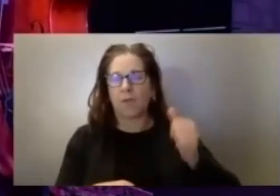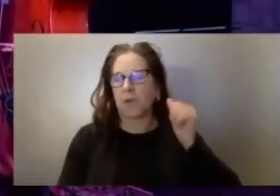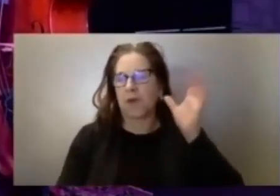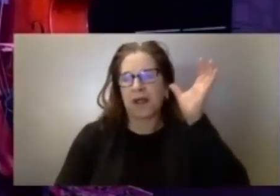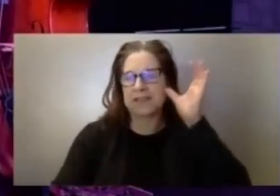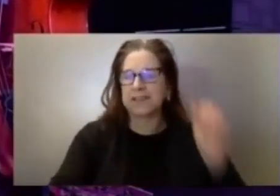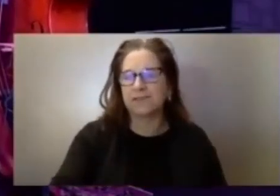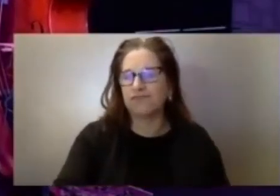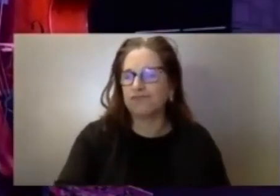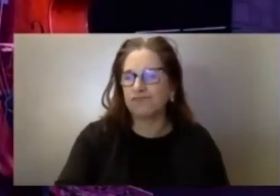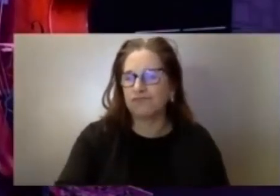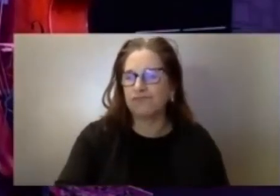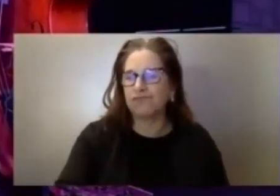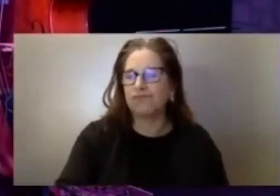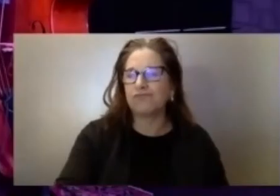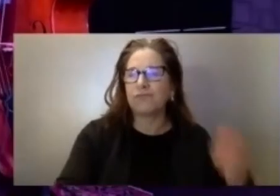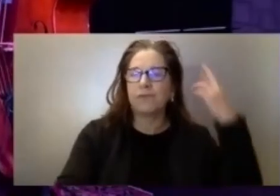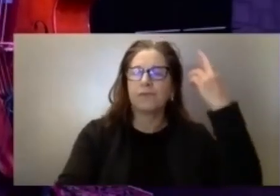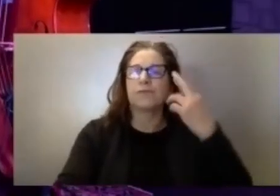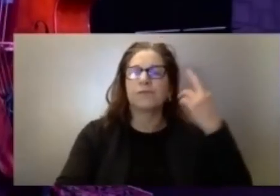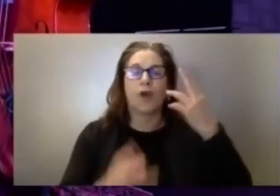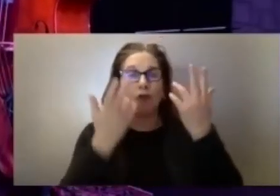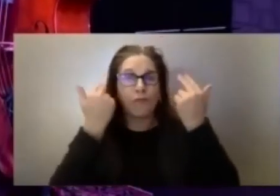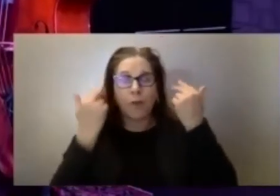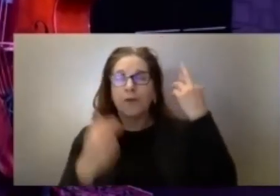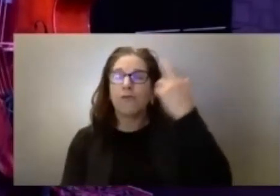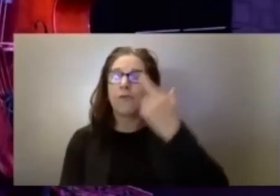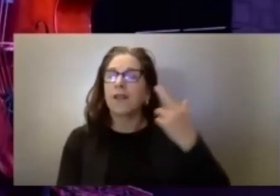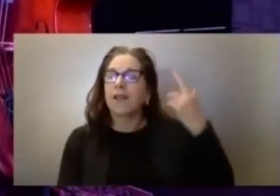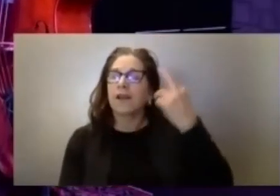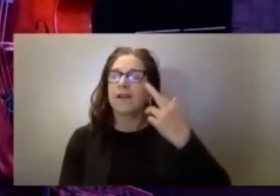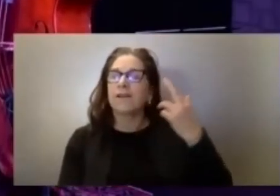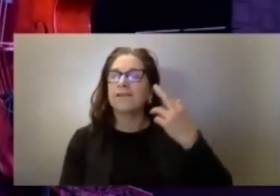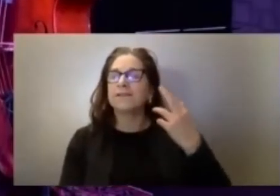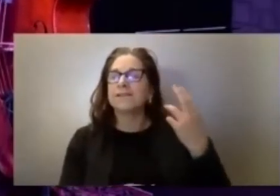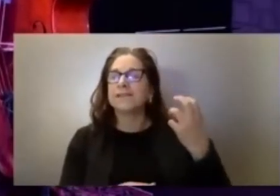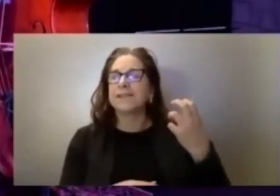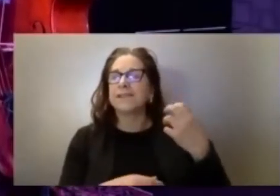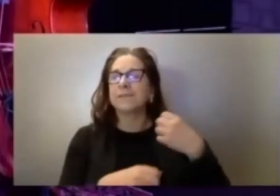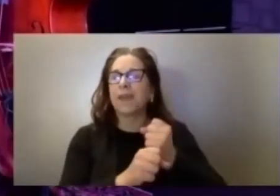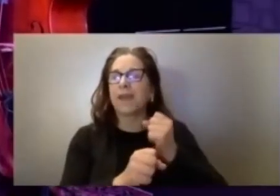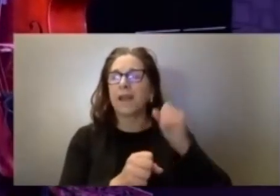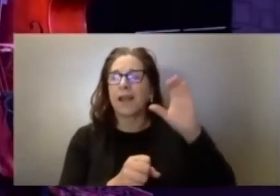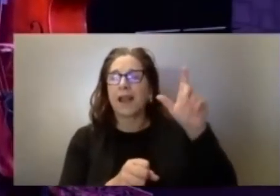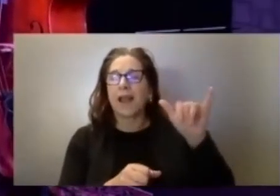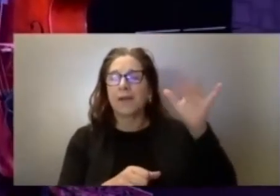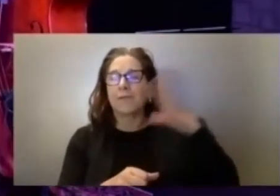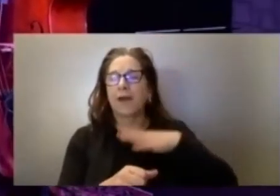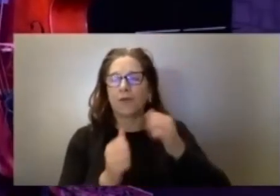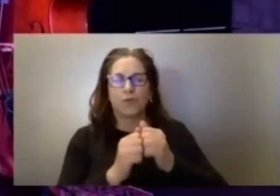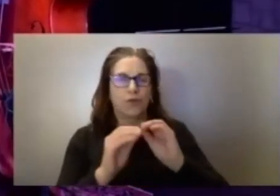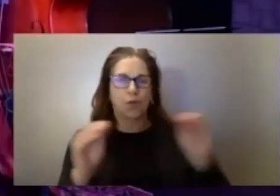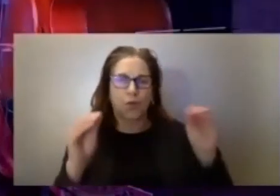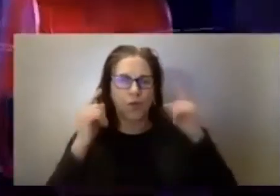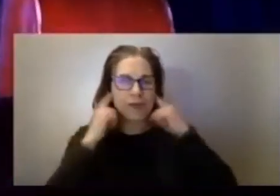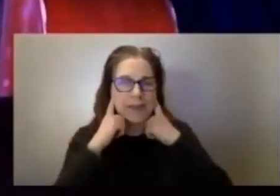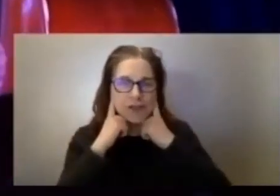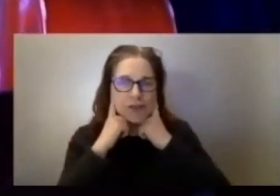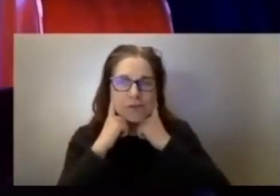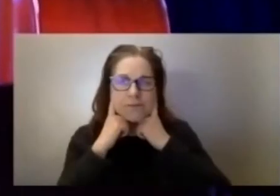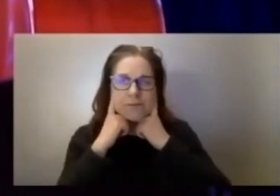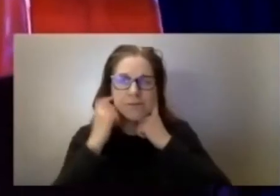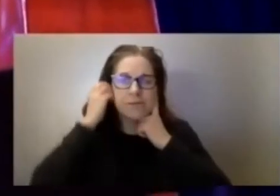but when the clay man wouldn't listen, Rabbit realized he'd made a clay man with no